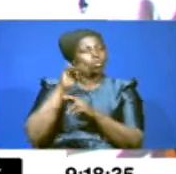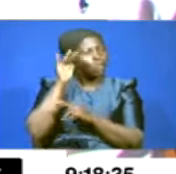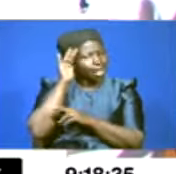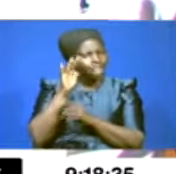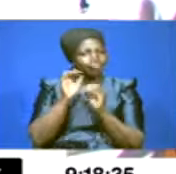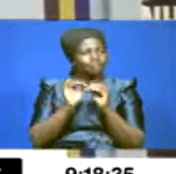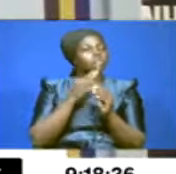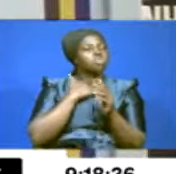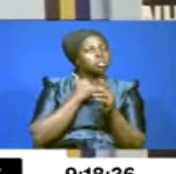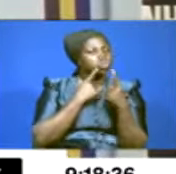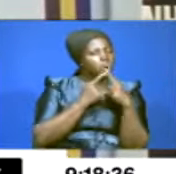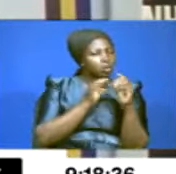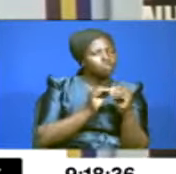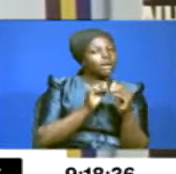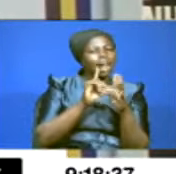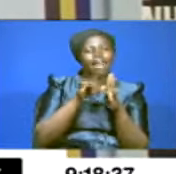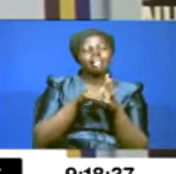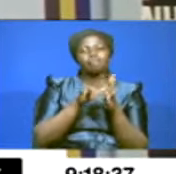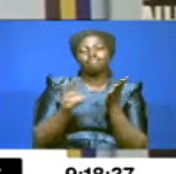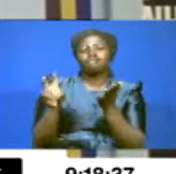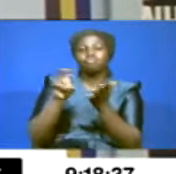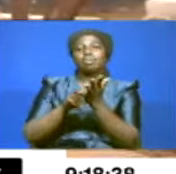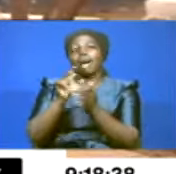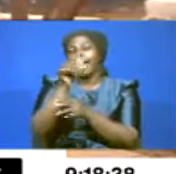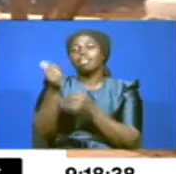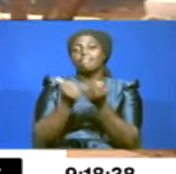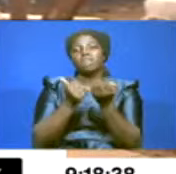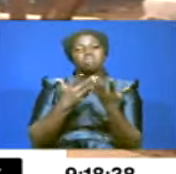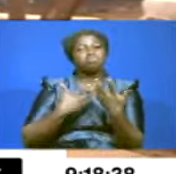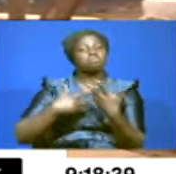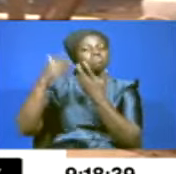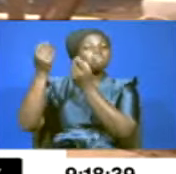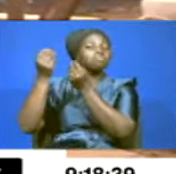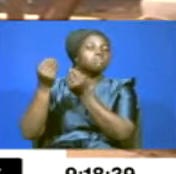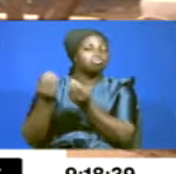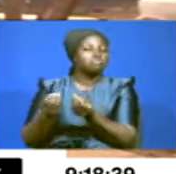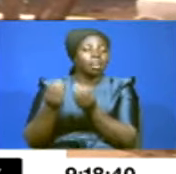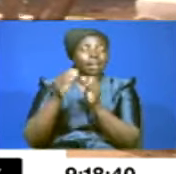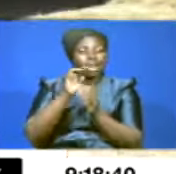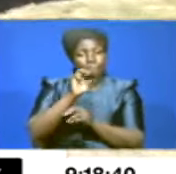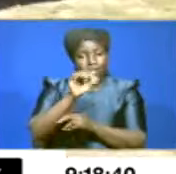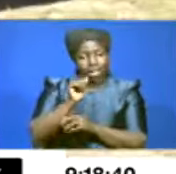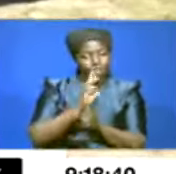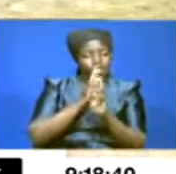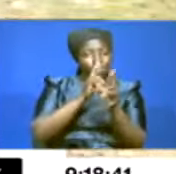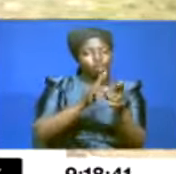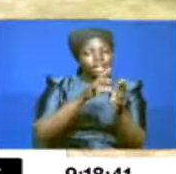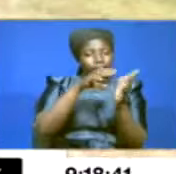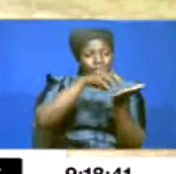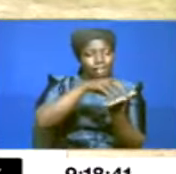gari nyingine na akatoroshwa. The MCA has since reported the matter to Ruiru Police Station.